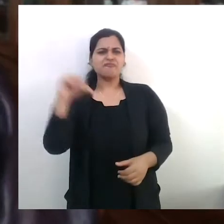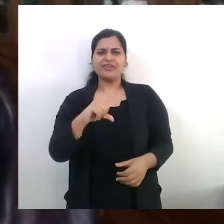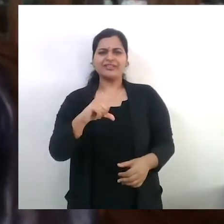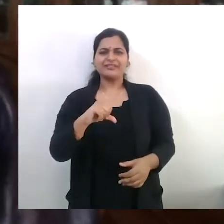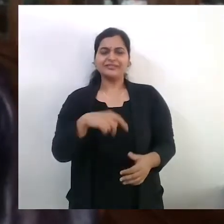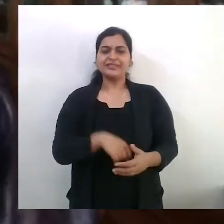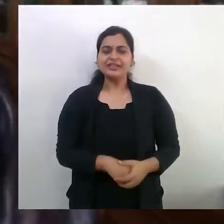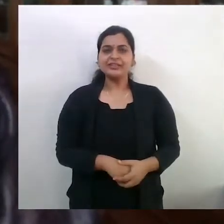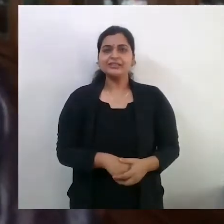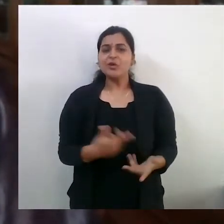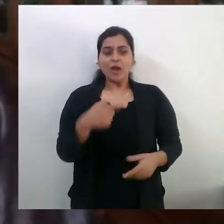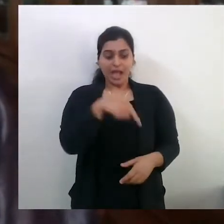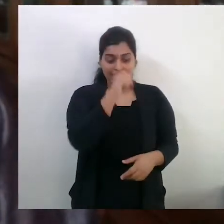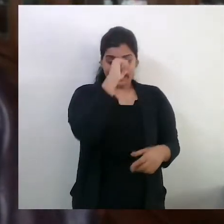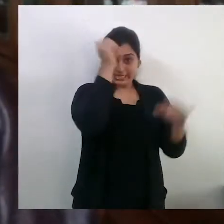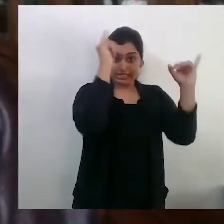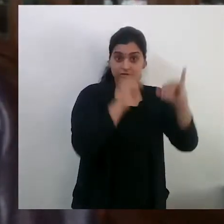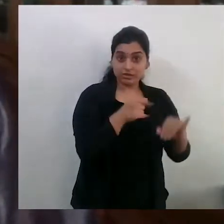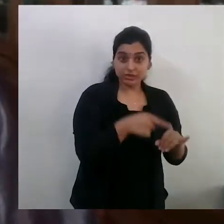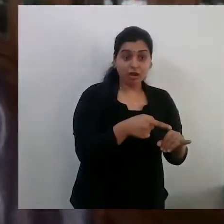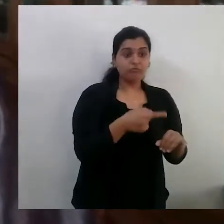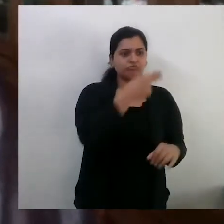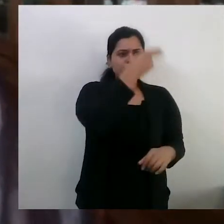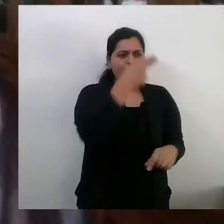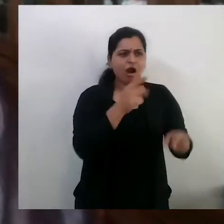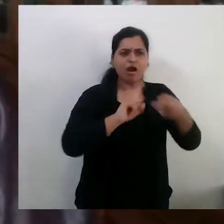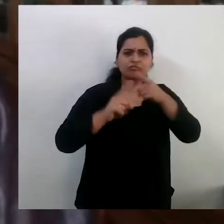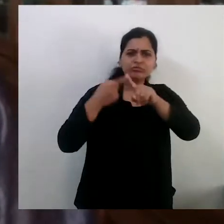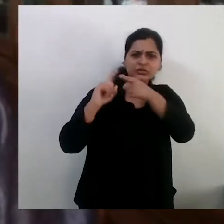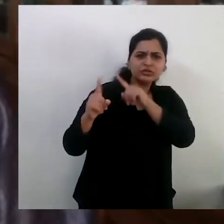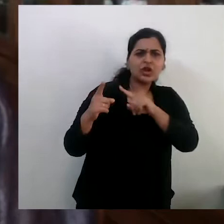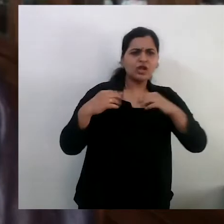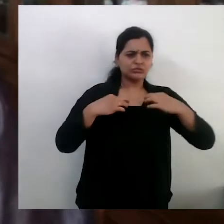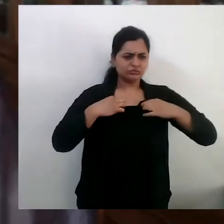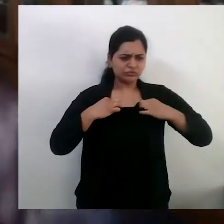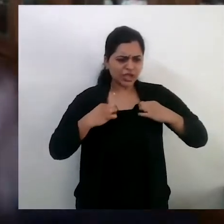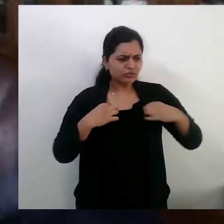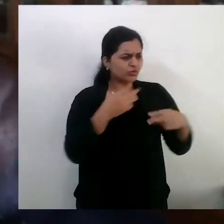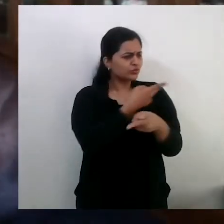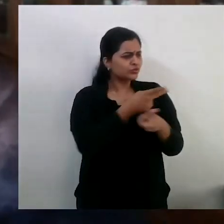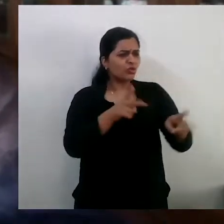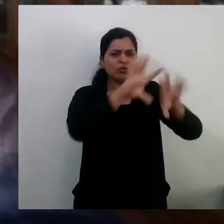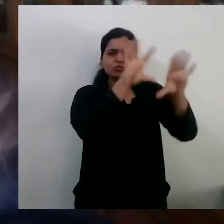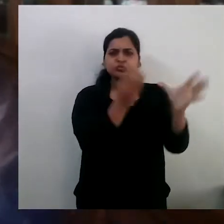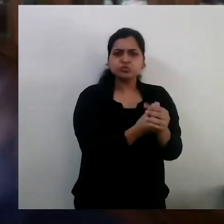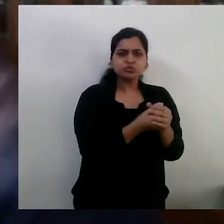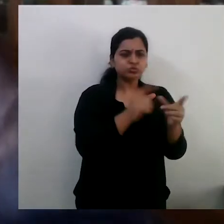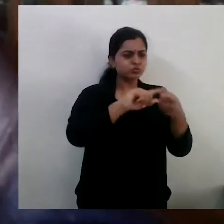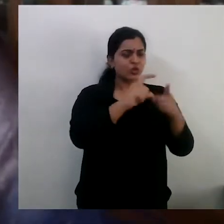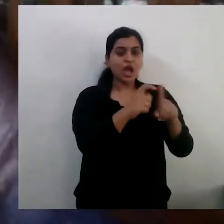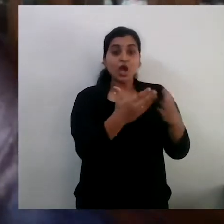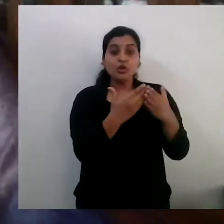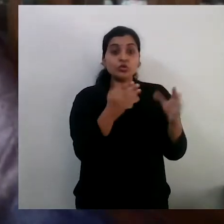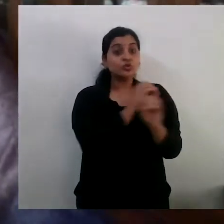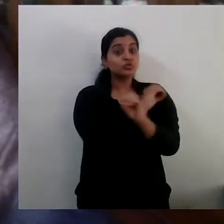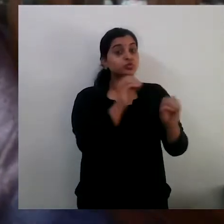At that point of time, we were given no education in art history, leave alone the arts and textiles or crafts of this